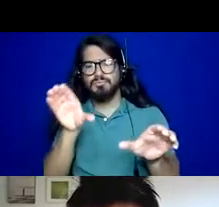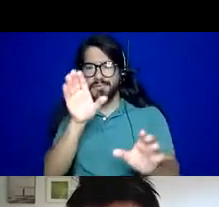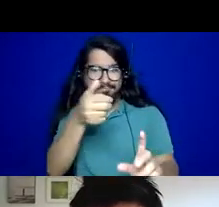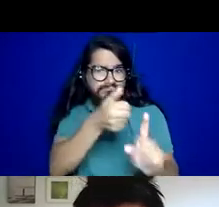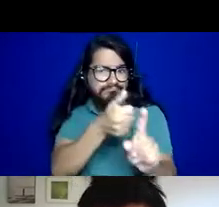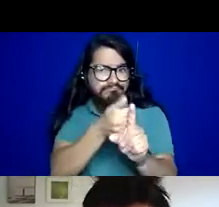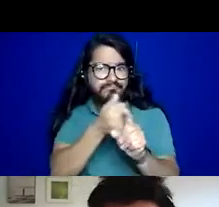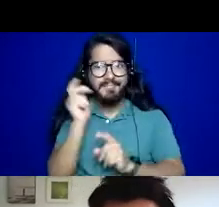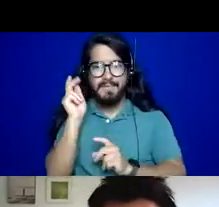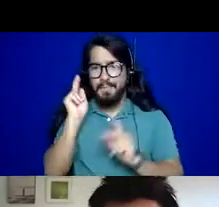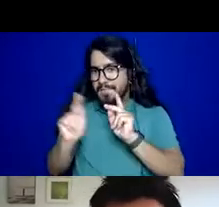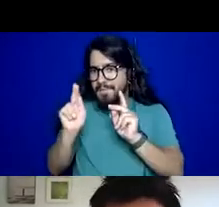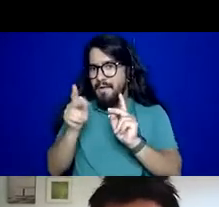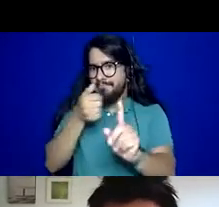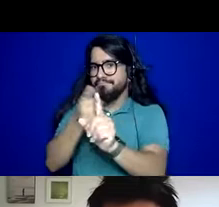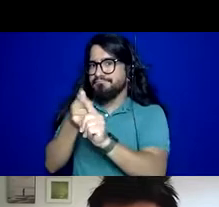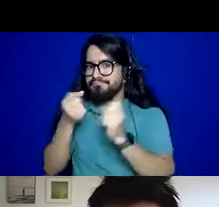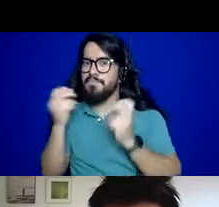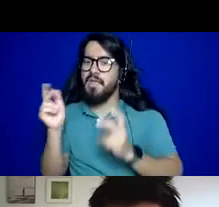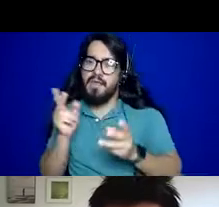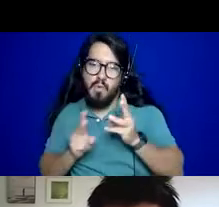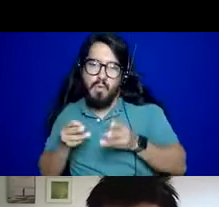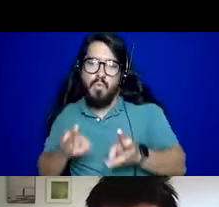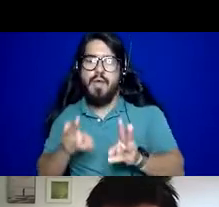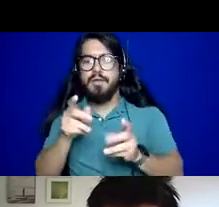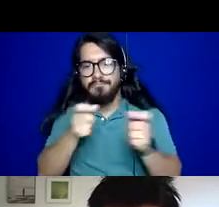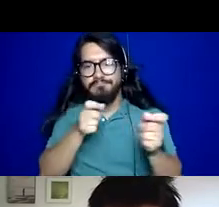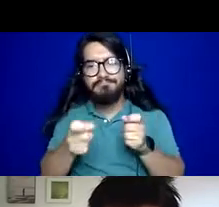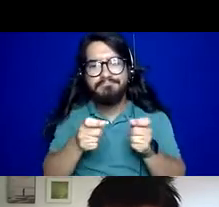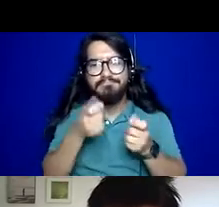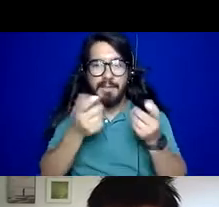many ways of managing things that may be different.